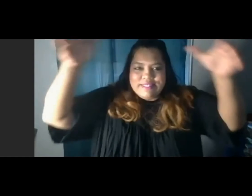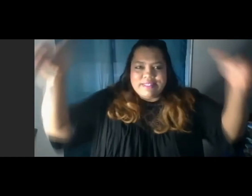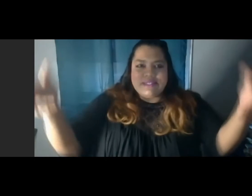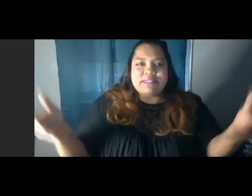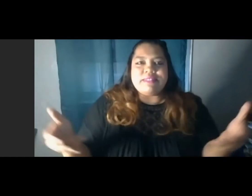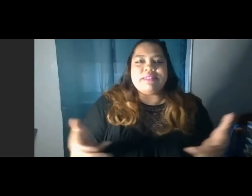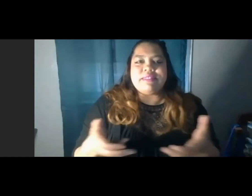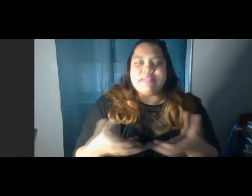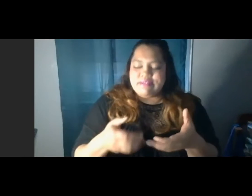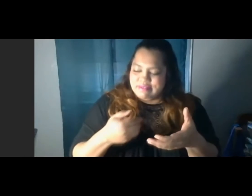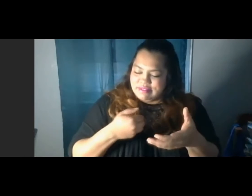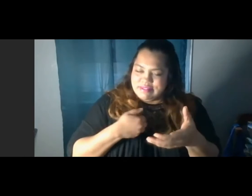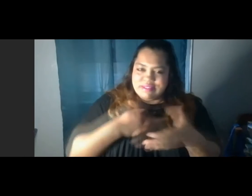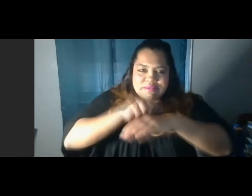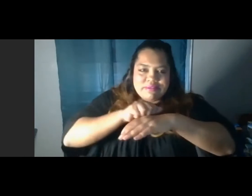I'm sending